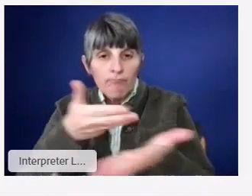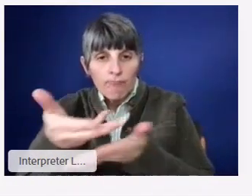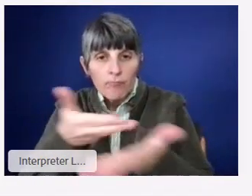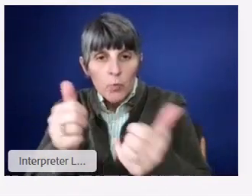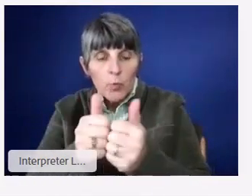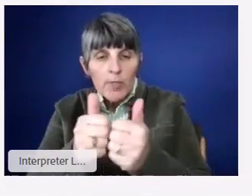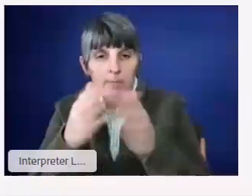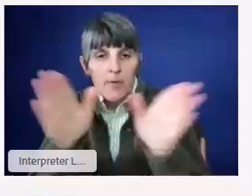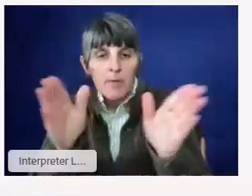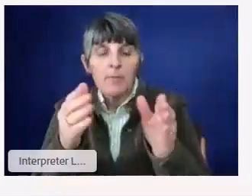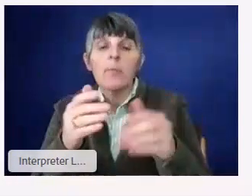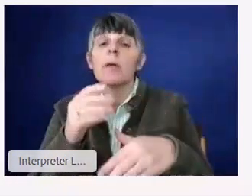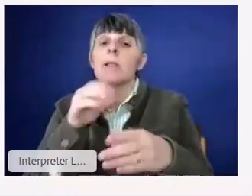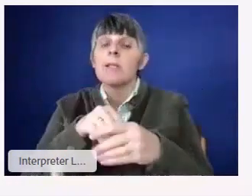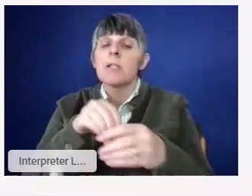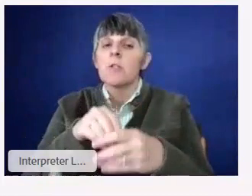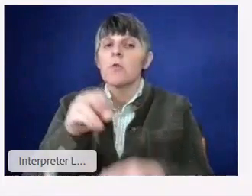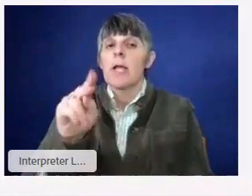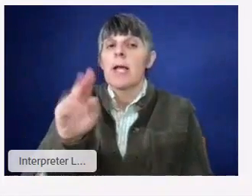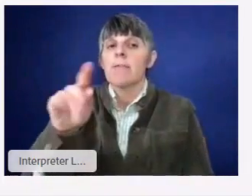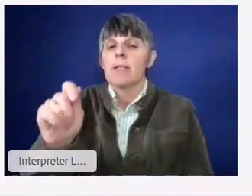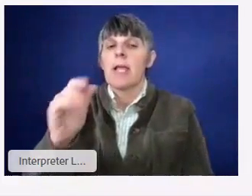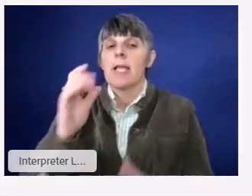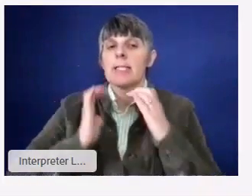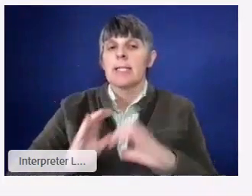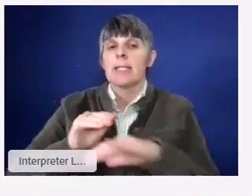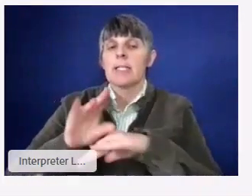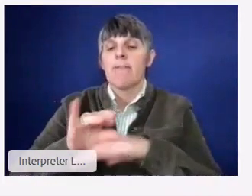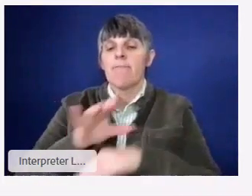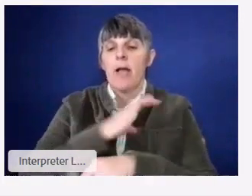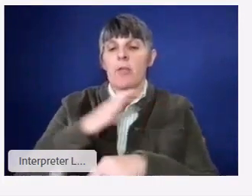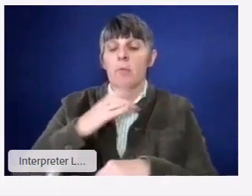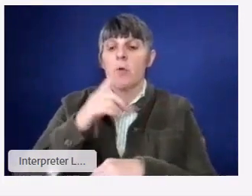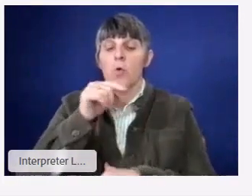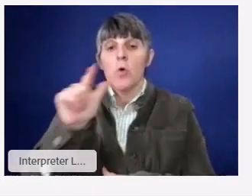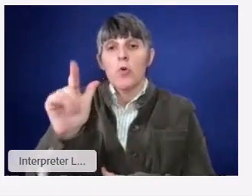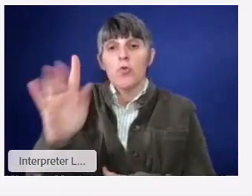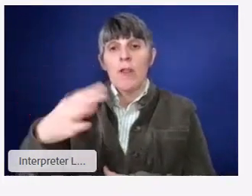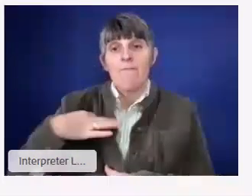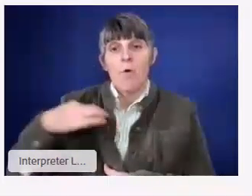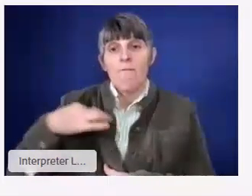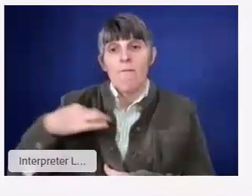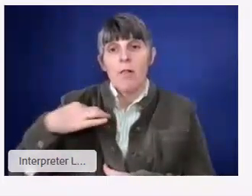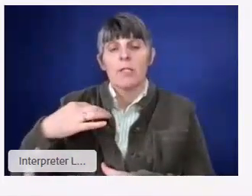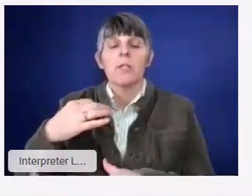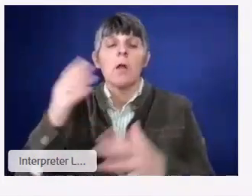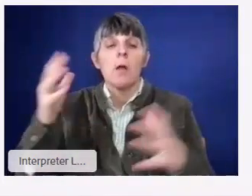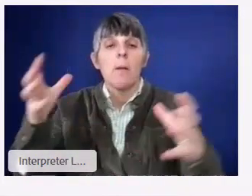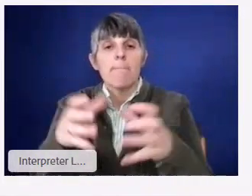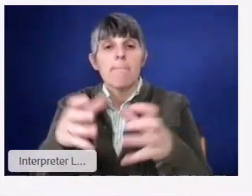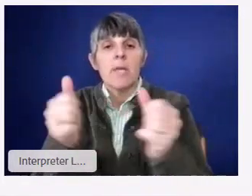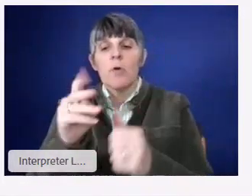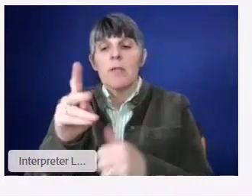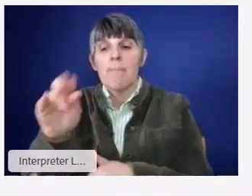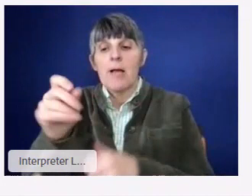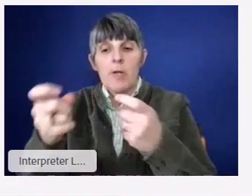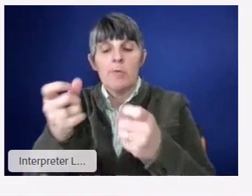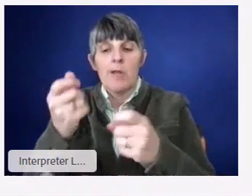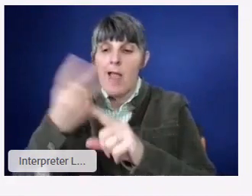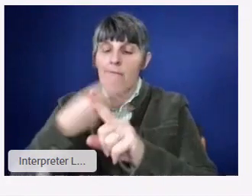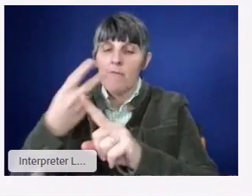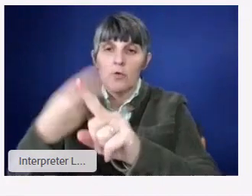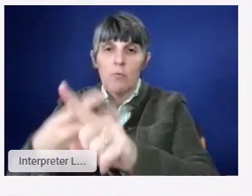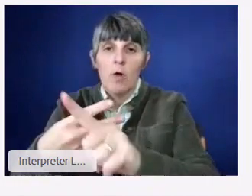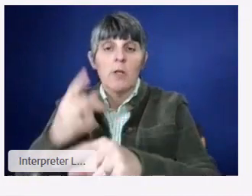This includes the NFTA Citizens Advisory Committee, which is a group of 24 volunteer members who meet with Metro management every 2 months